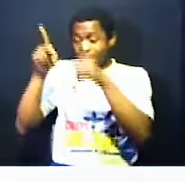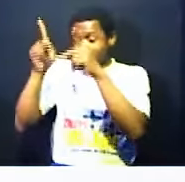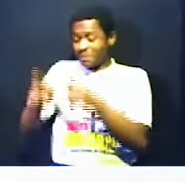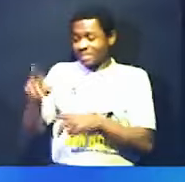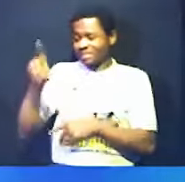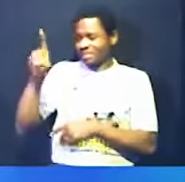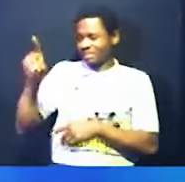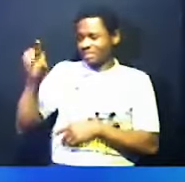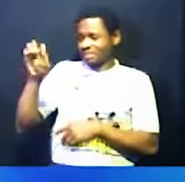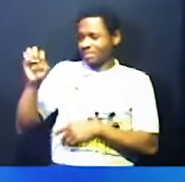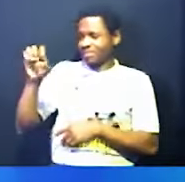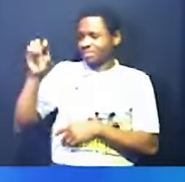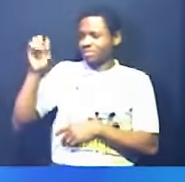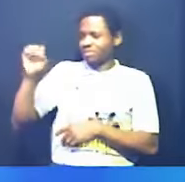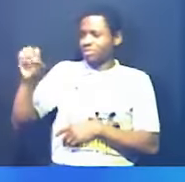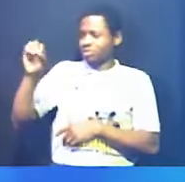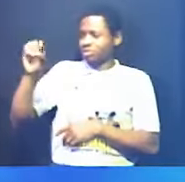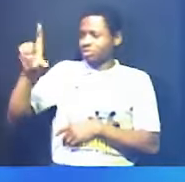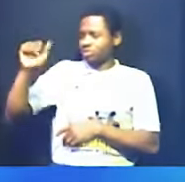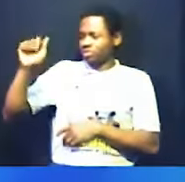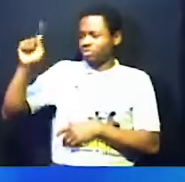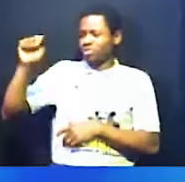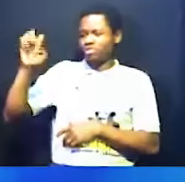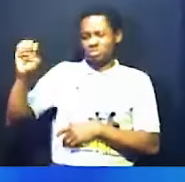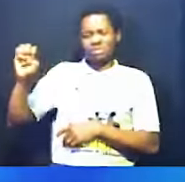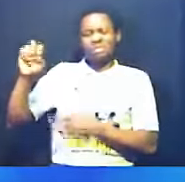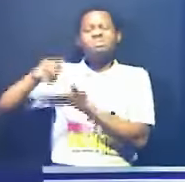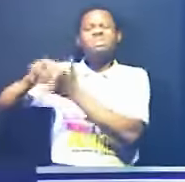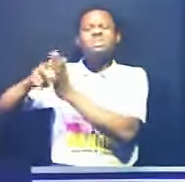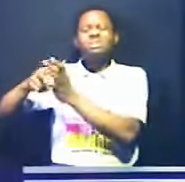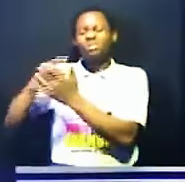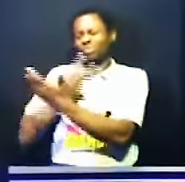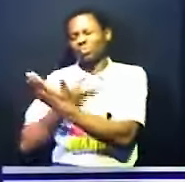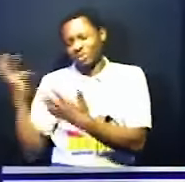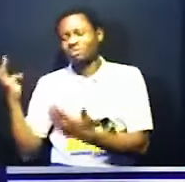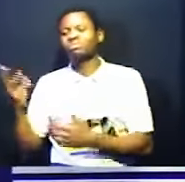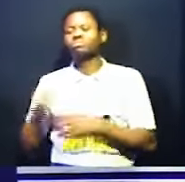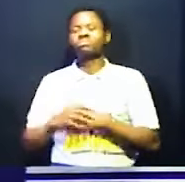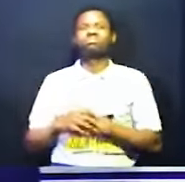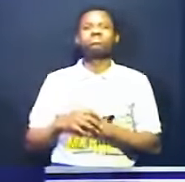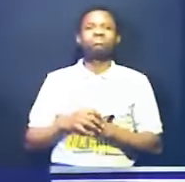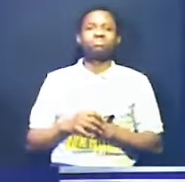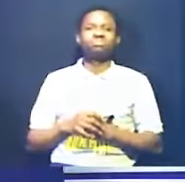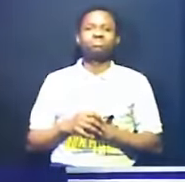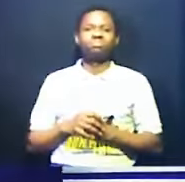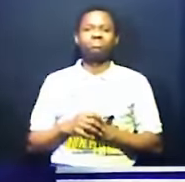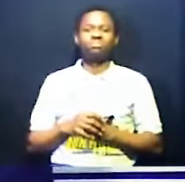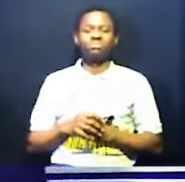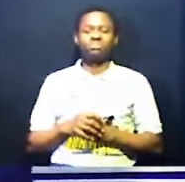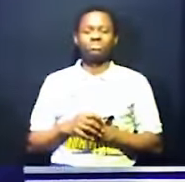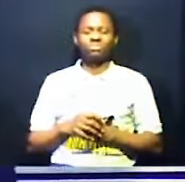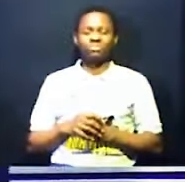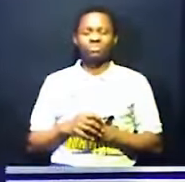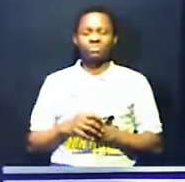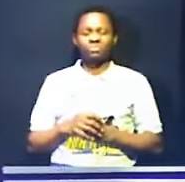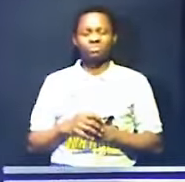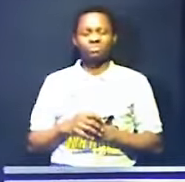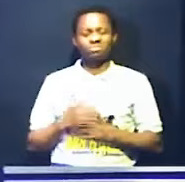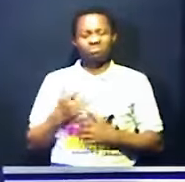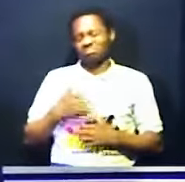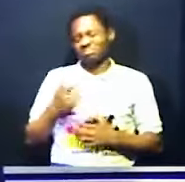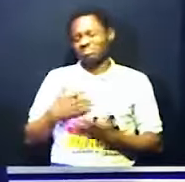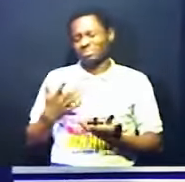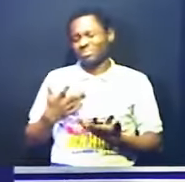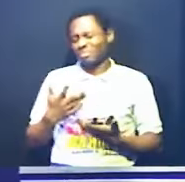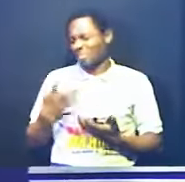ya sanseni anase ya tuwa diye biye jeje mwanete se ya jemu se nwa ansayi nempro. Oh, Tama. Oh, Tama. Can you